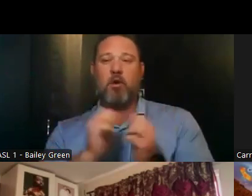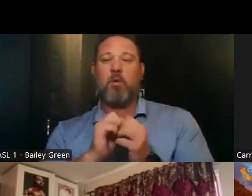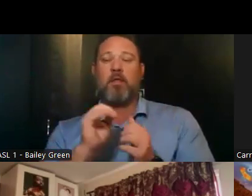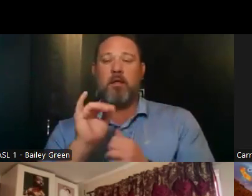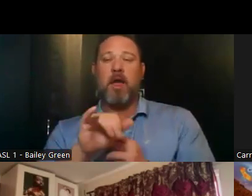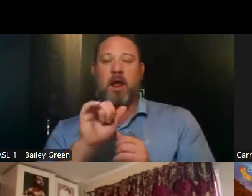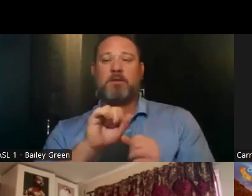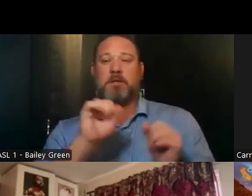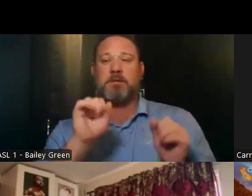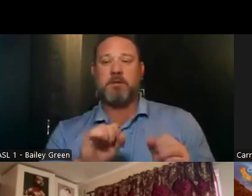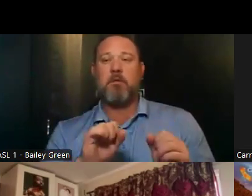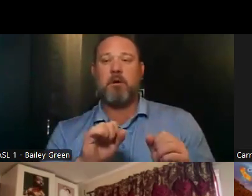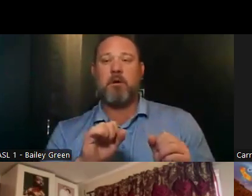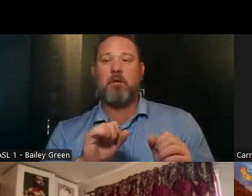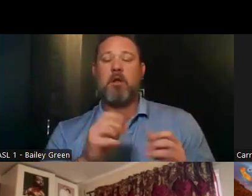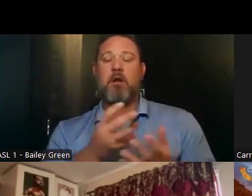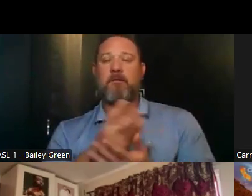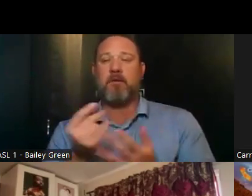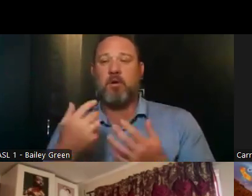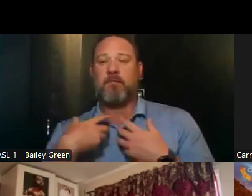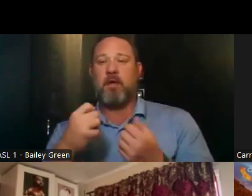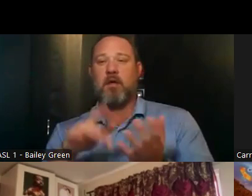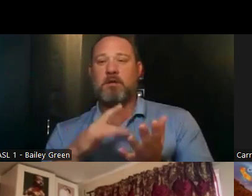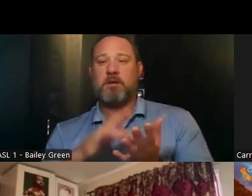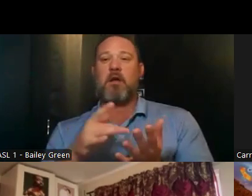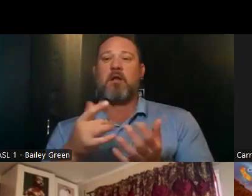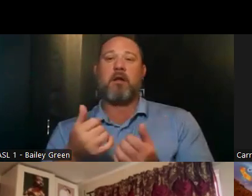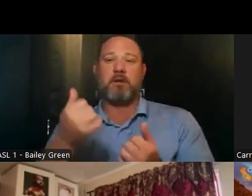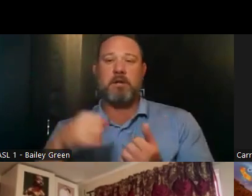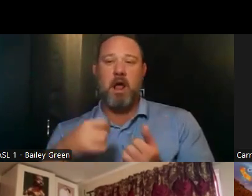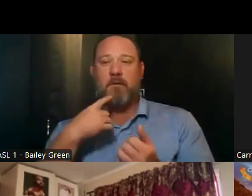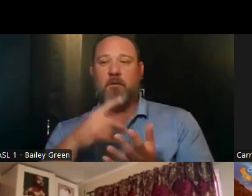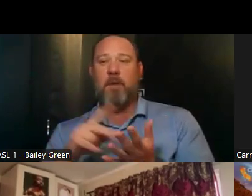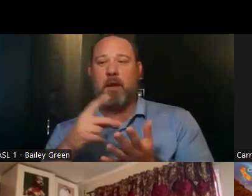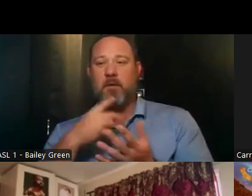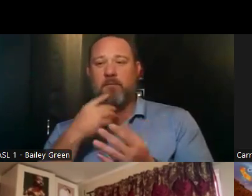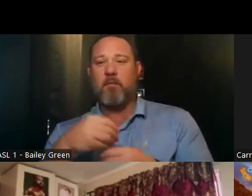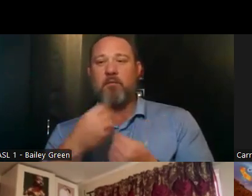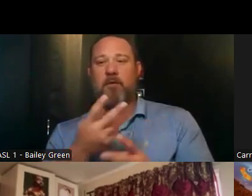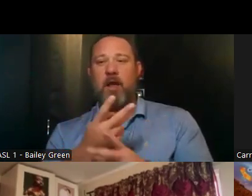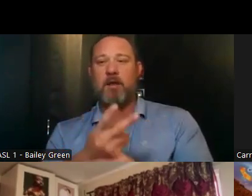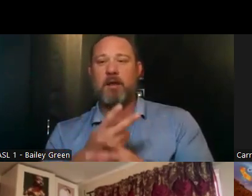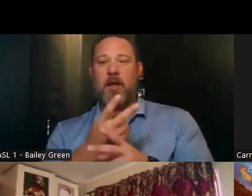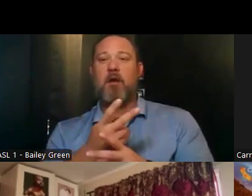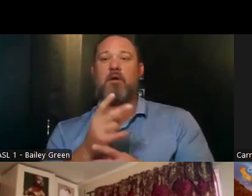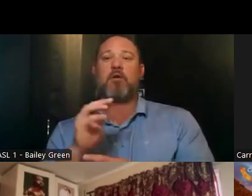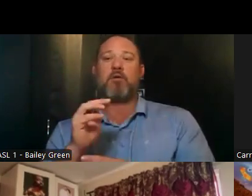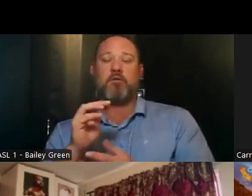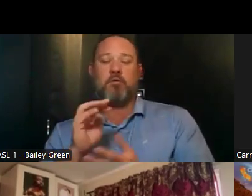that. A few of the health centers have gotten denial for payment for providing care to Medicare